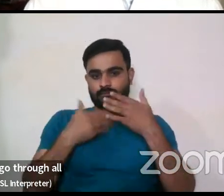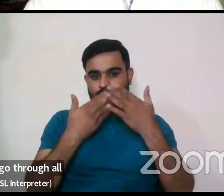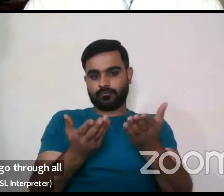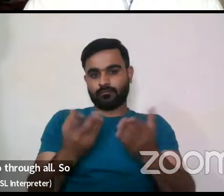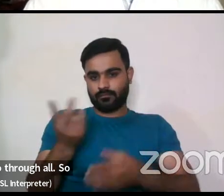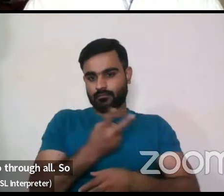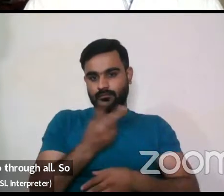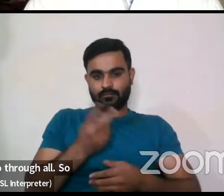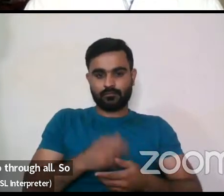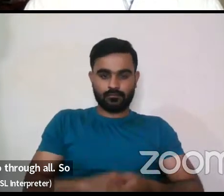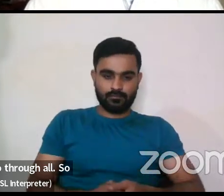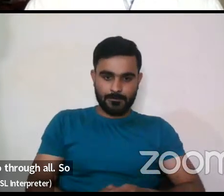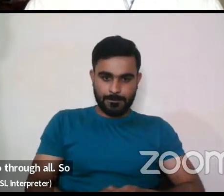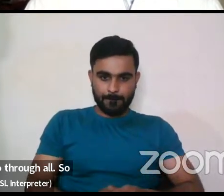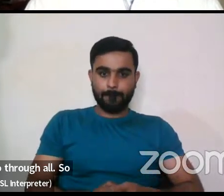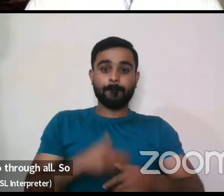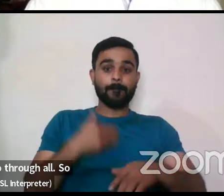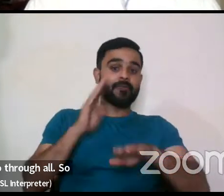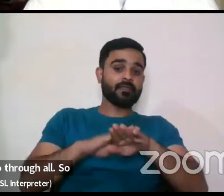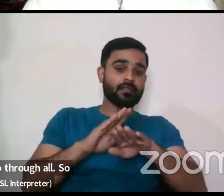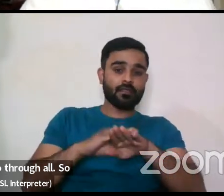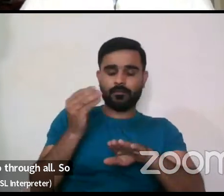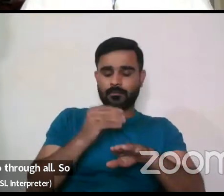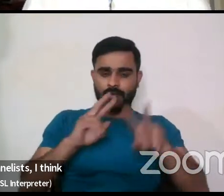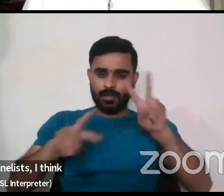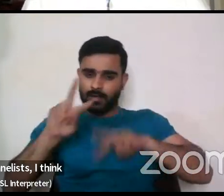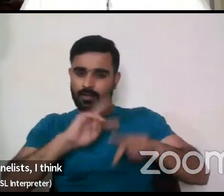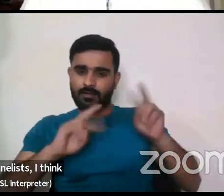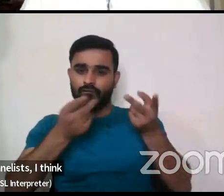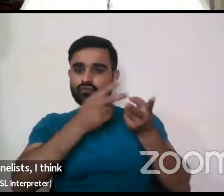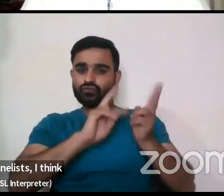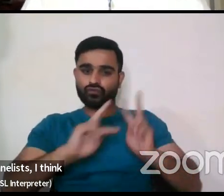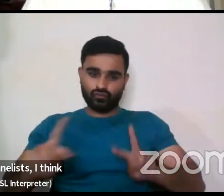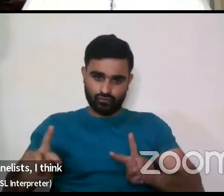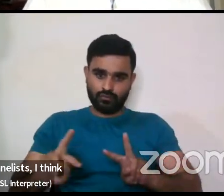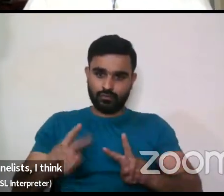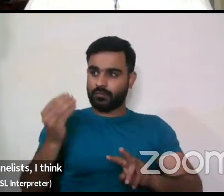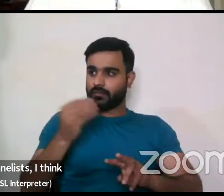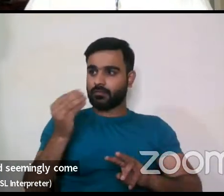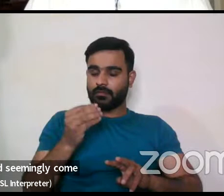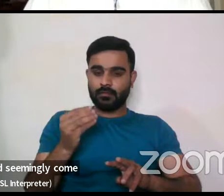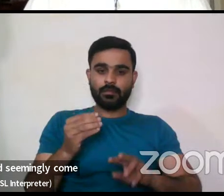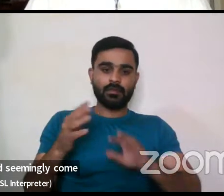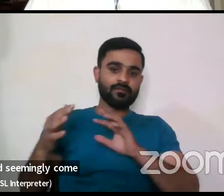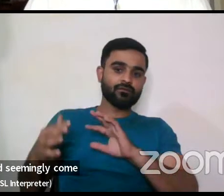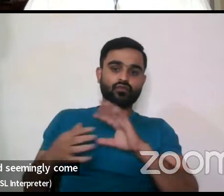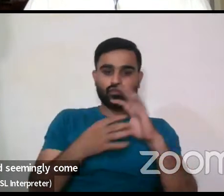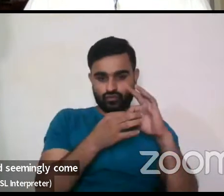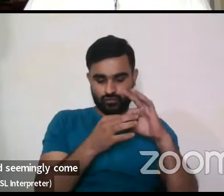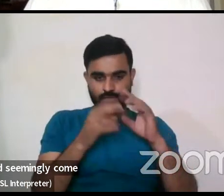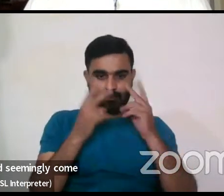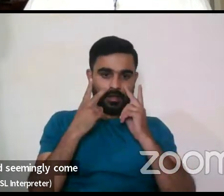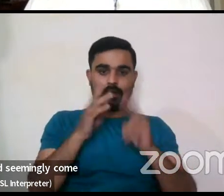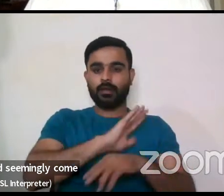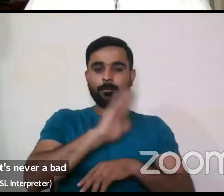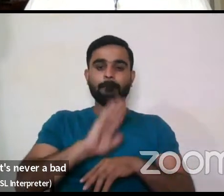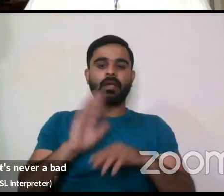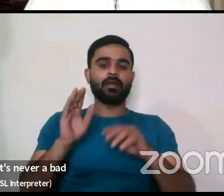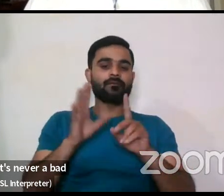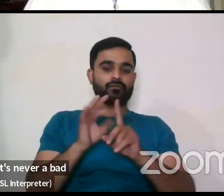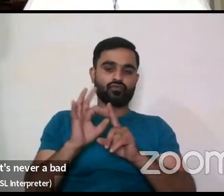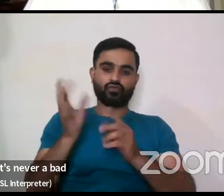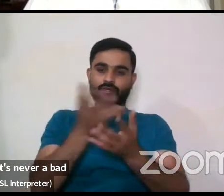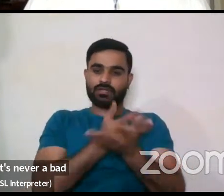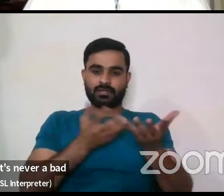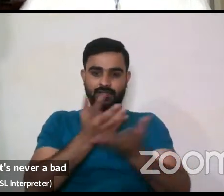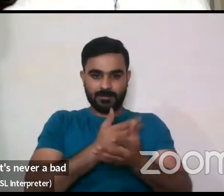both the panelists. I think we've gone about a fair few things and seemingly come back to a few central themes, and that's never a bad thing, I hope, with discussions like